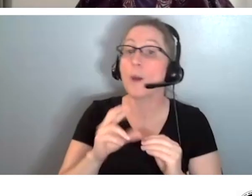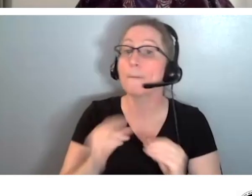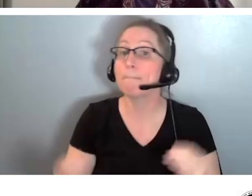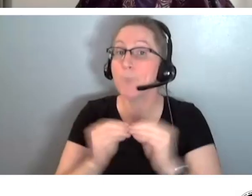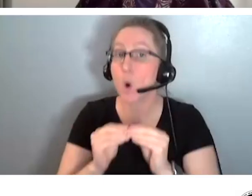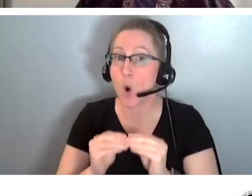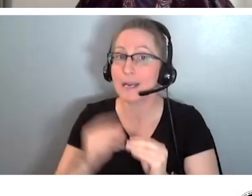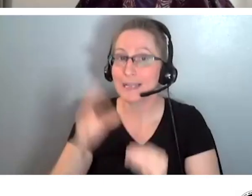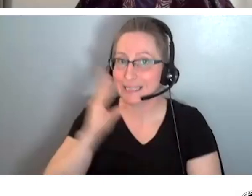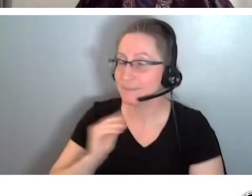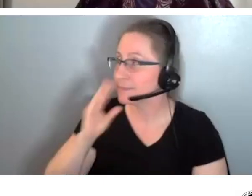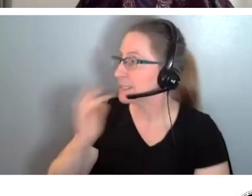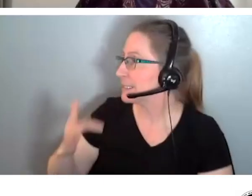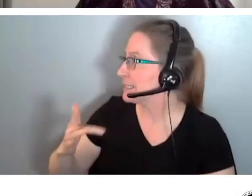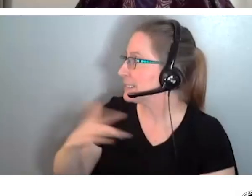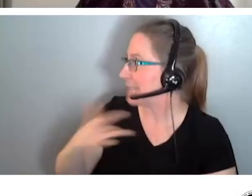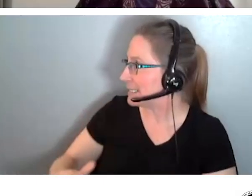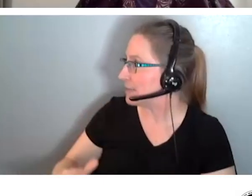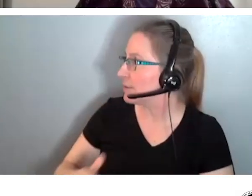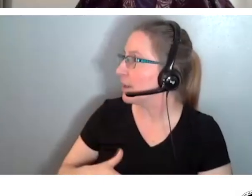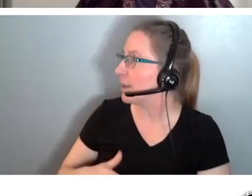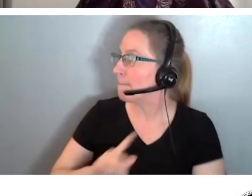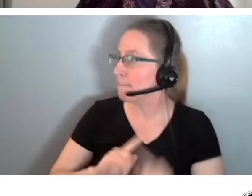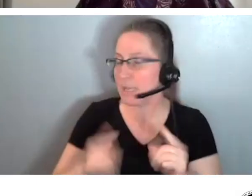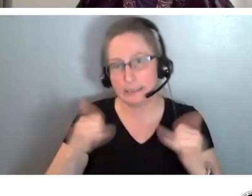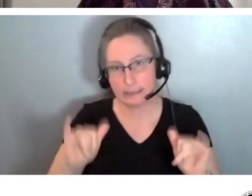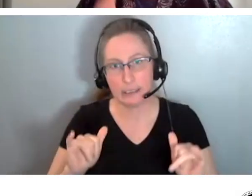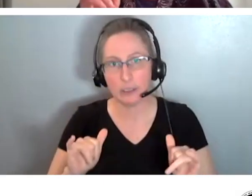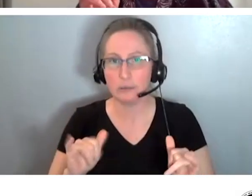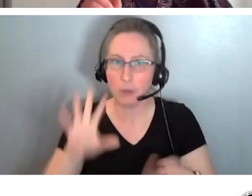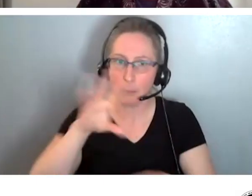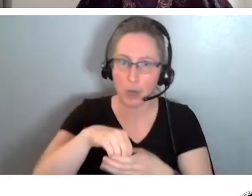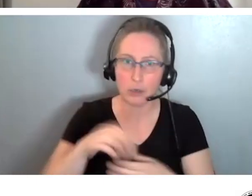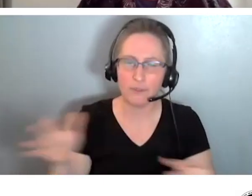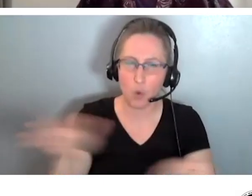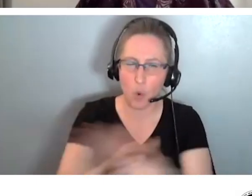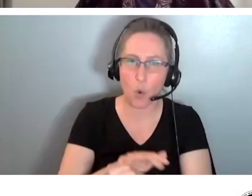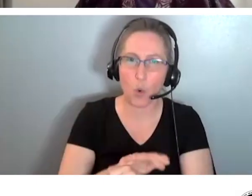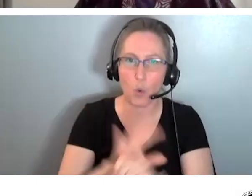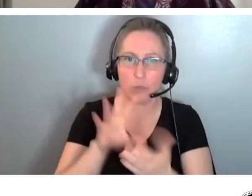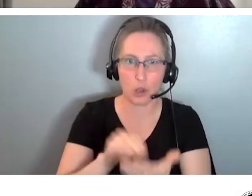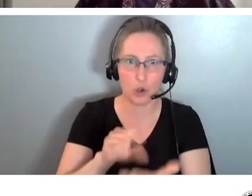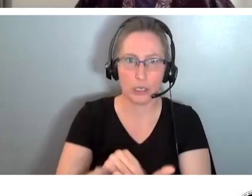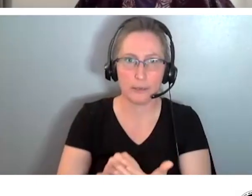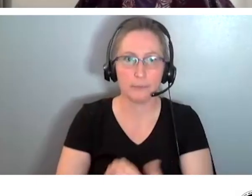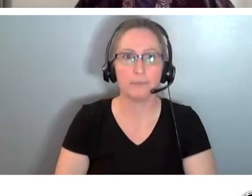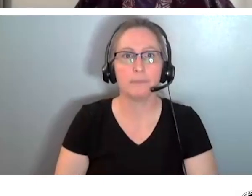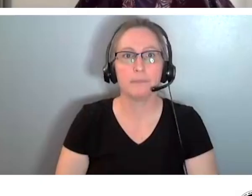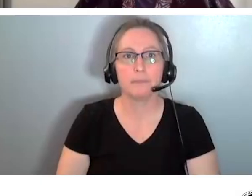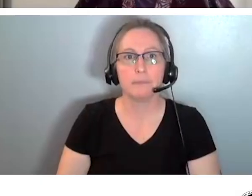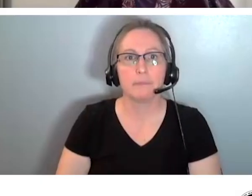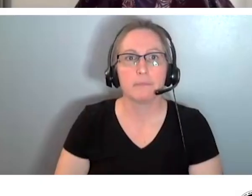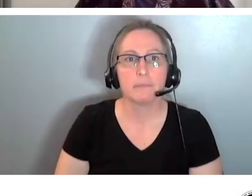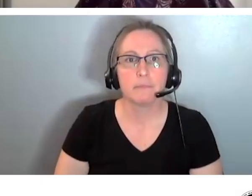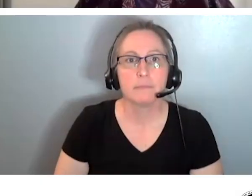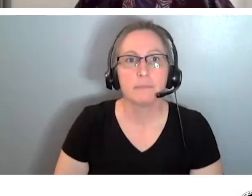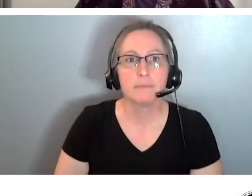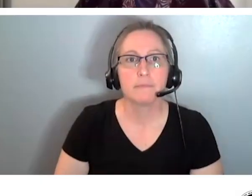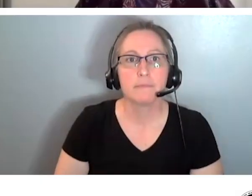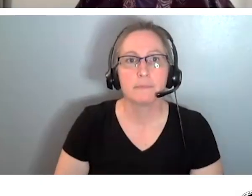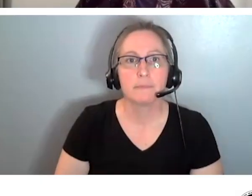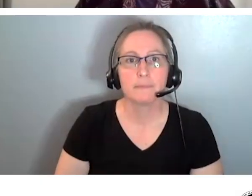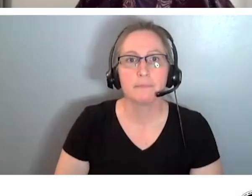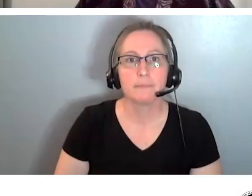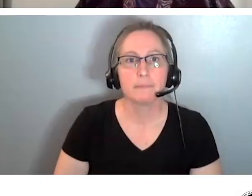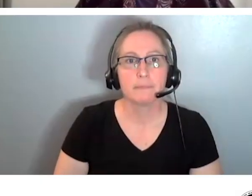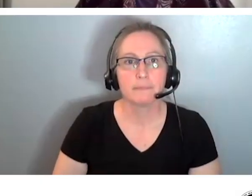senses. And that can be helpful, but it's still parts to whole learning, which I'll touch on. Multiple senses and